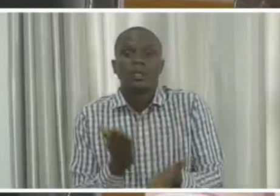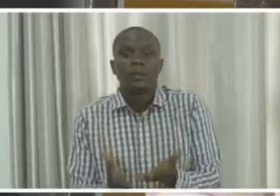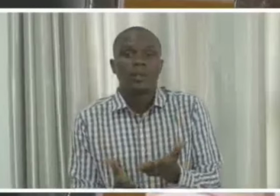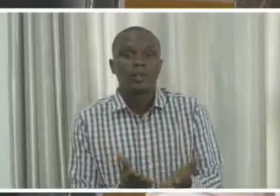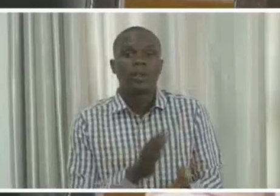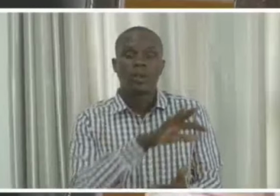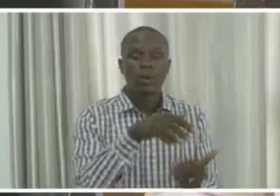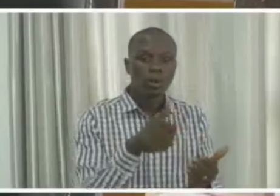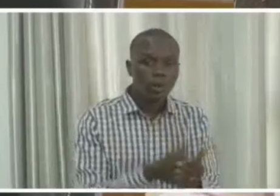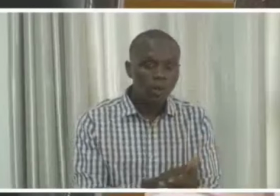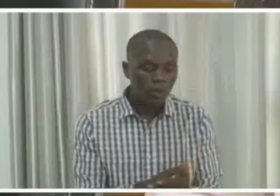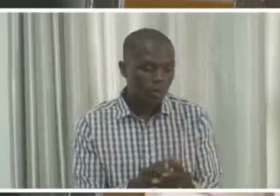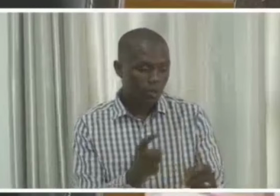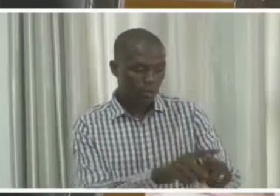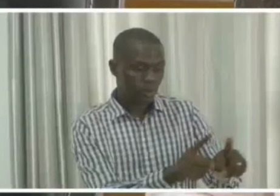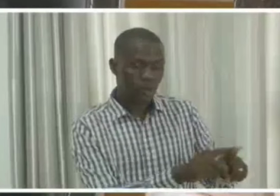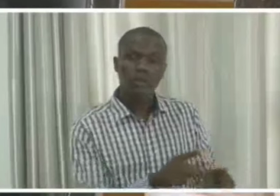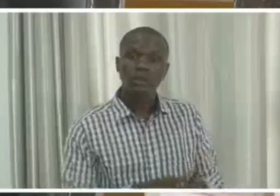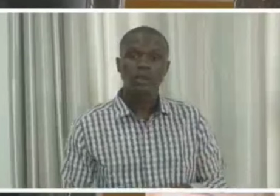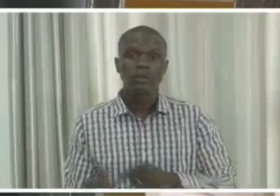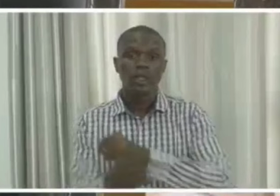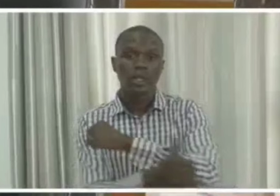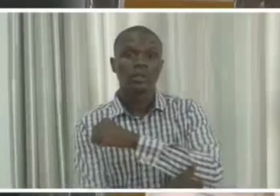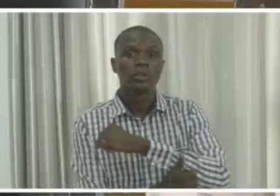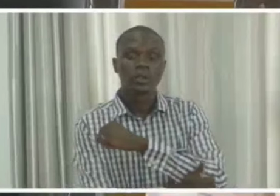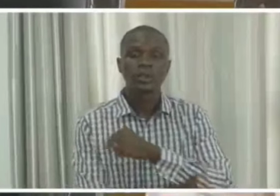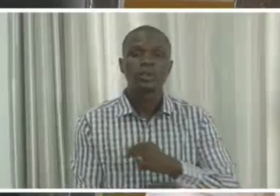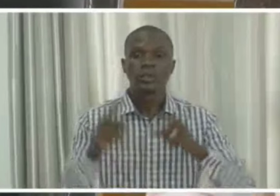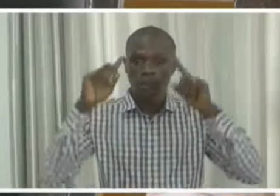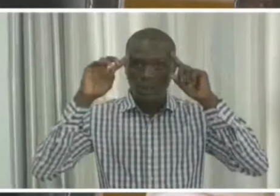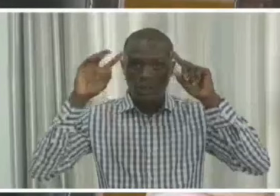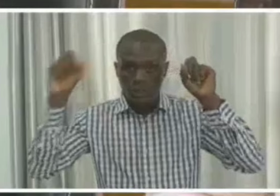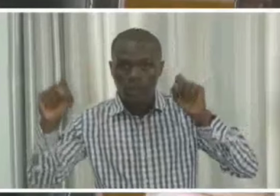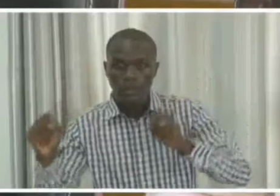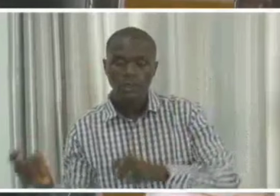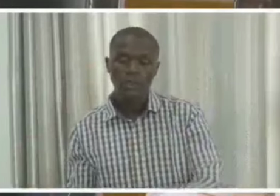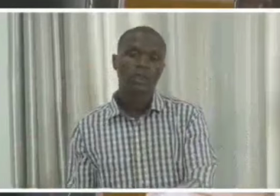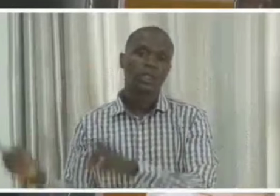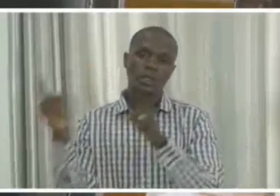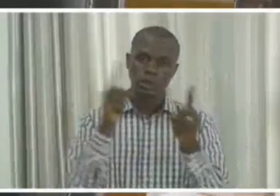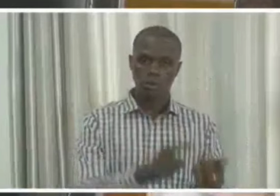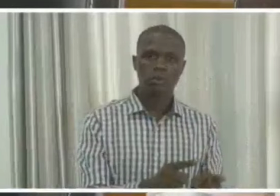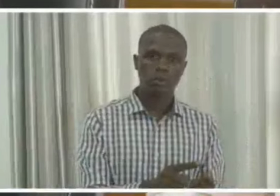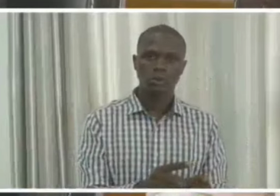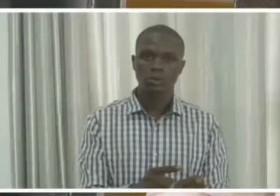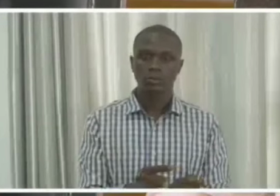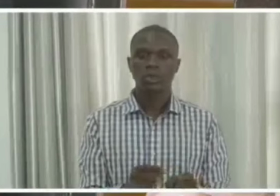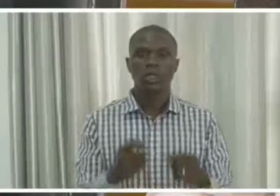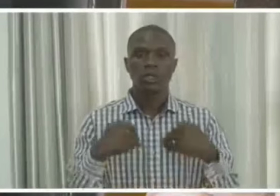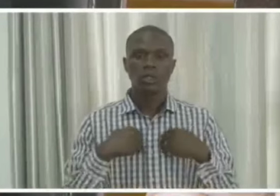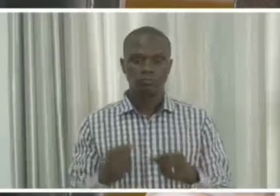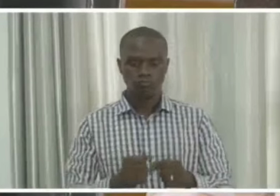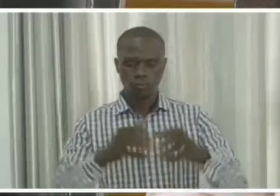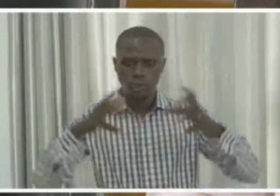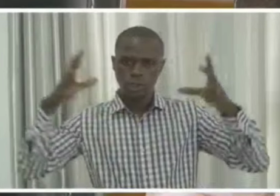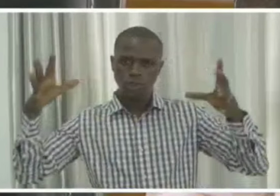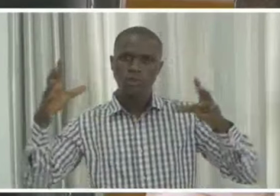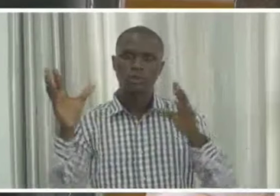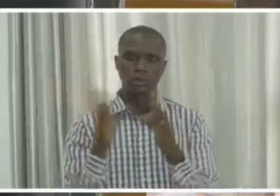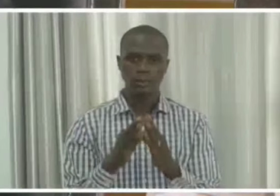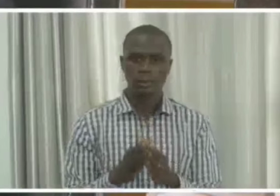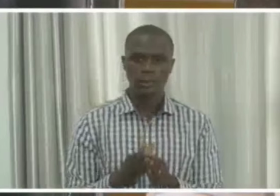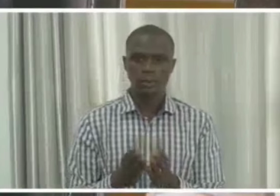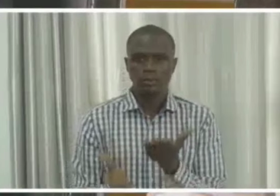the government, they all can come together. And now just a huge platform, they can get them meeting them themselves, or they can